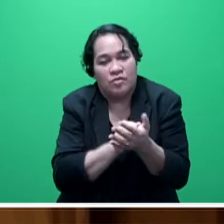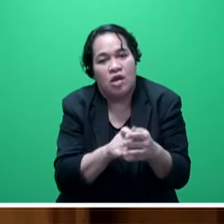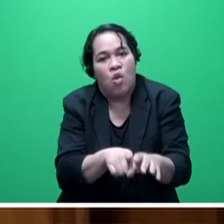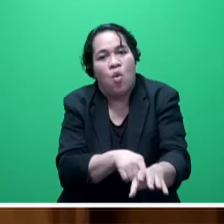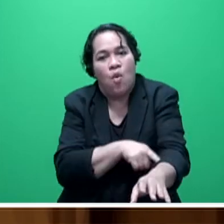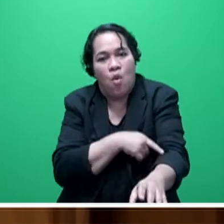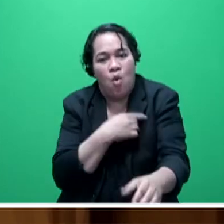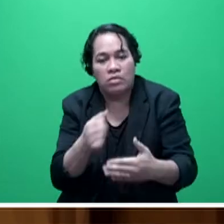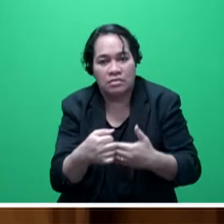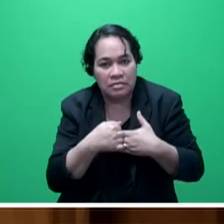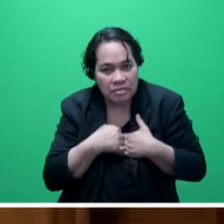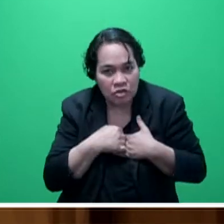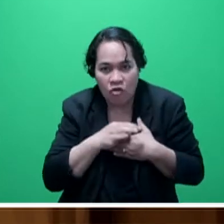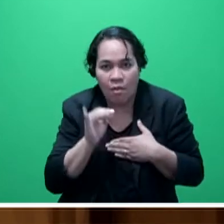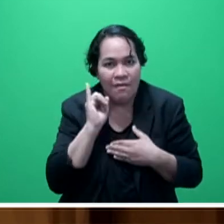This